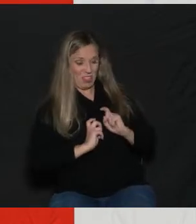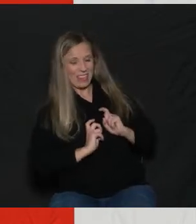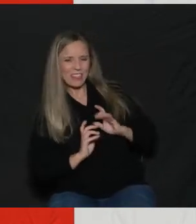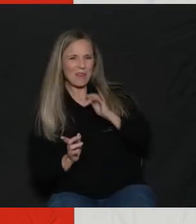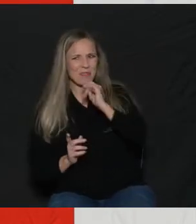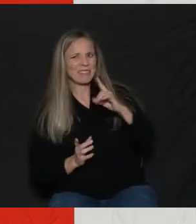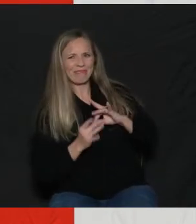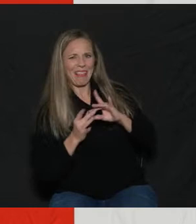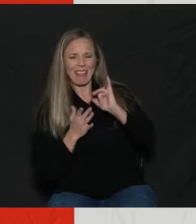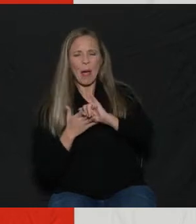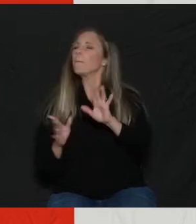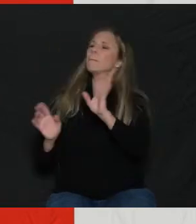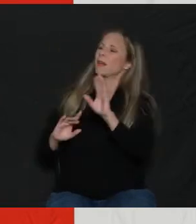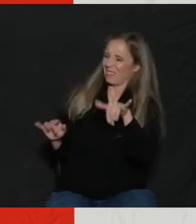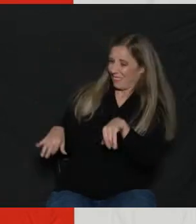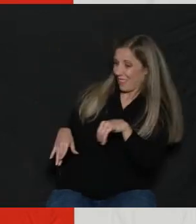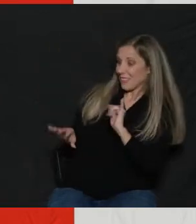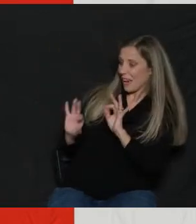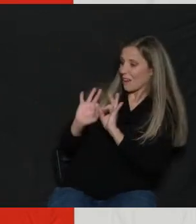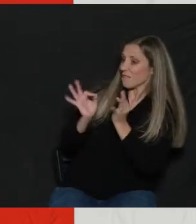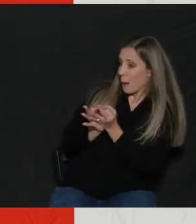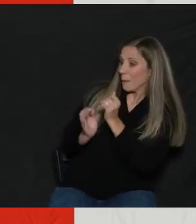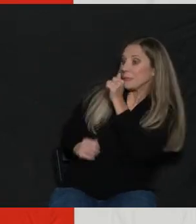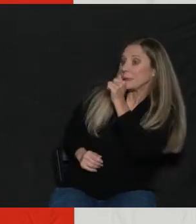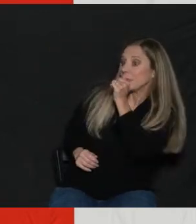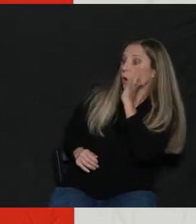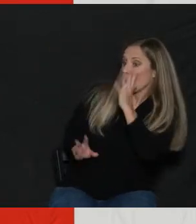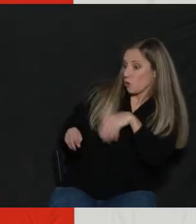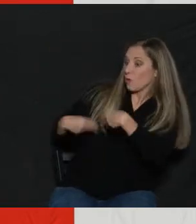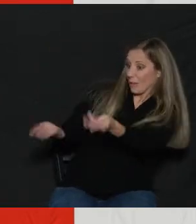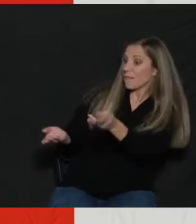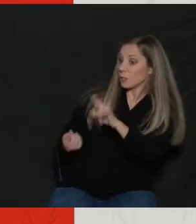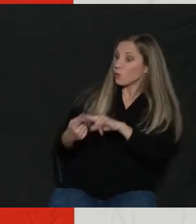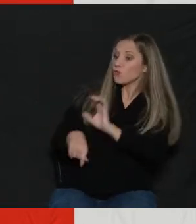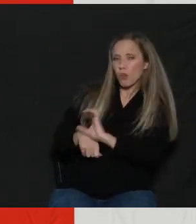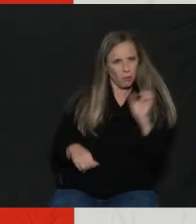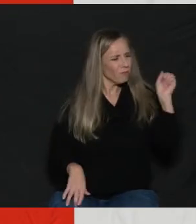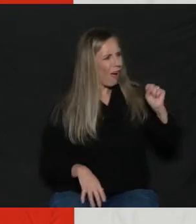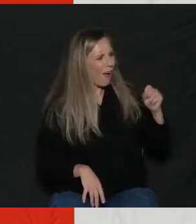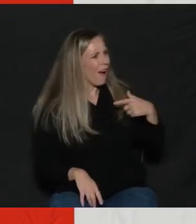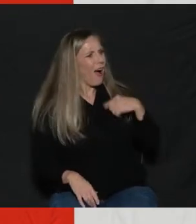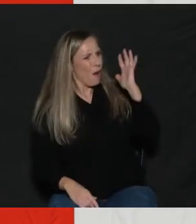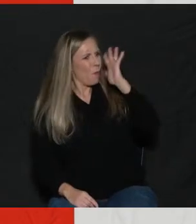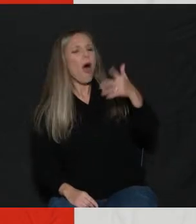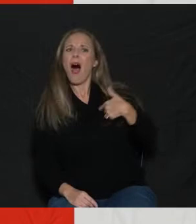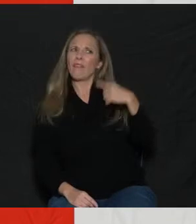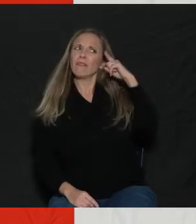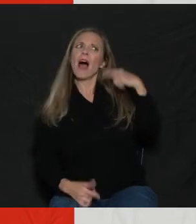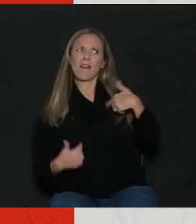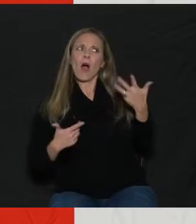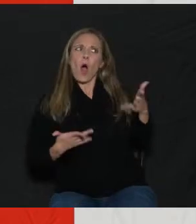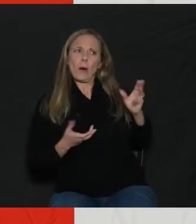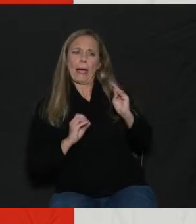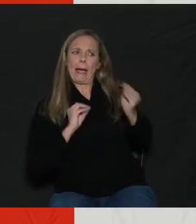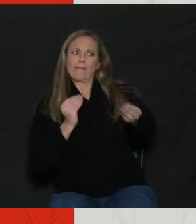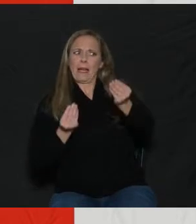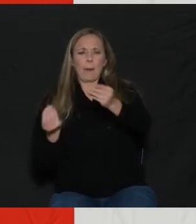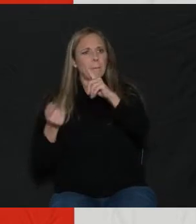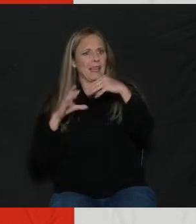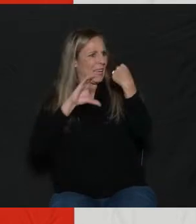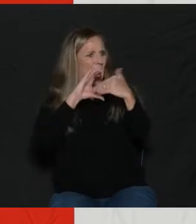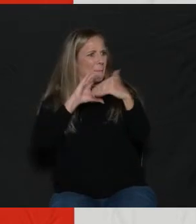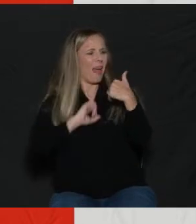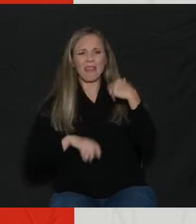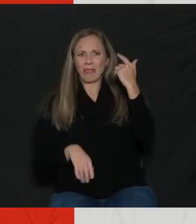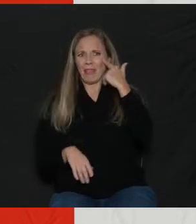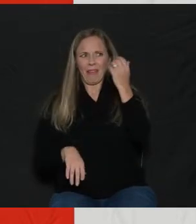like a family secret pumpkin no. recipe? Or would I'd you give this no, out to I would the totally church? give it out. Really? Okay. I think we've given it out to the church before, like in an email or something,